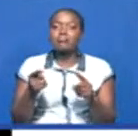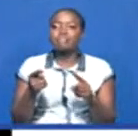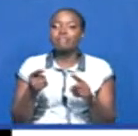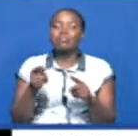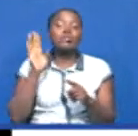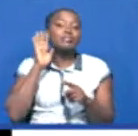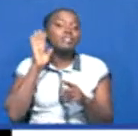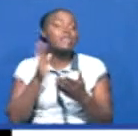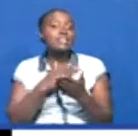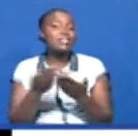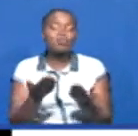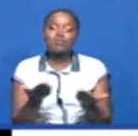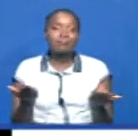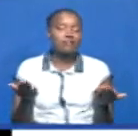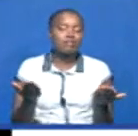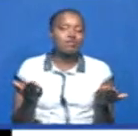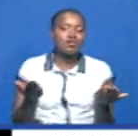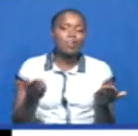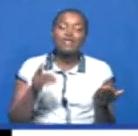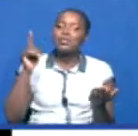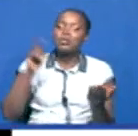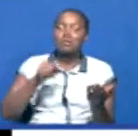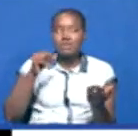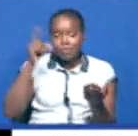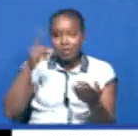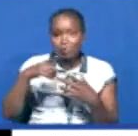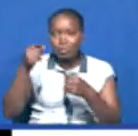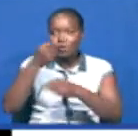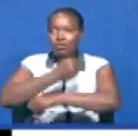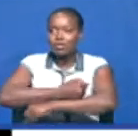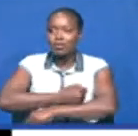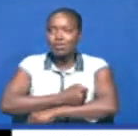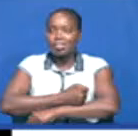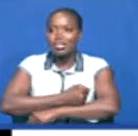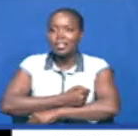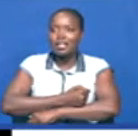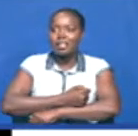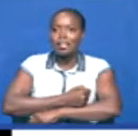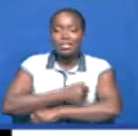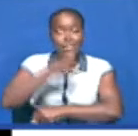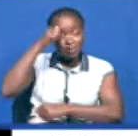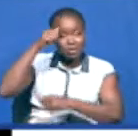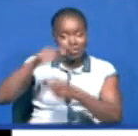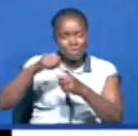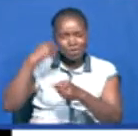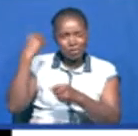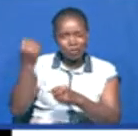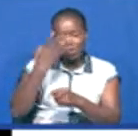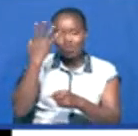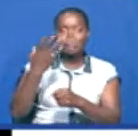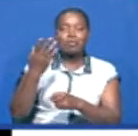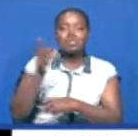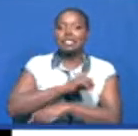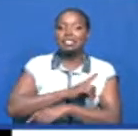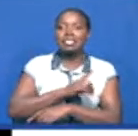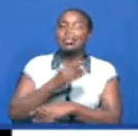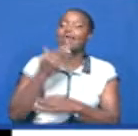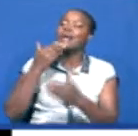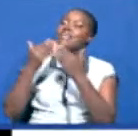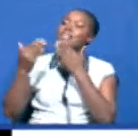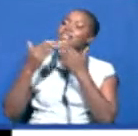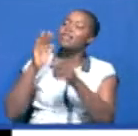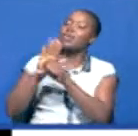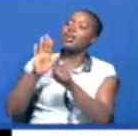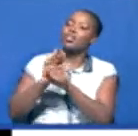that song and you have to wake up and go to school. We all remember those beautiful days. Thank you very much for